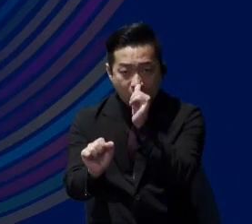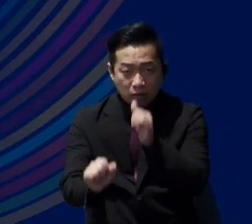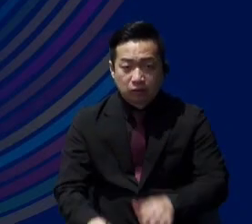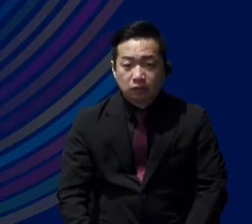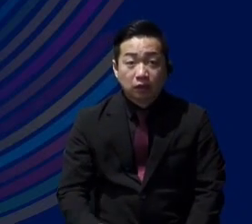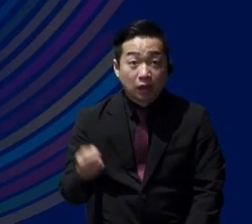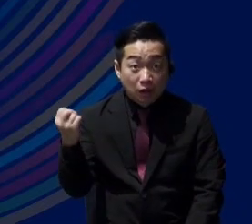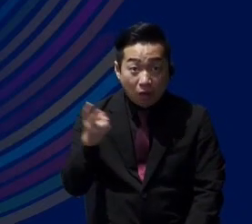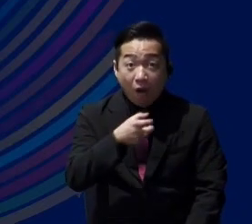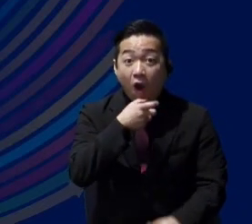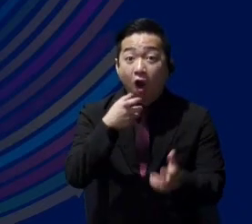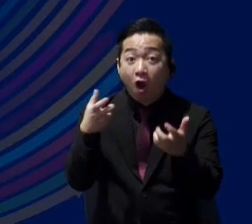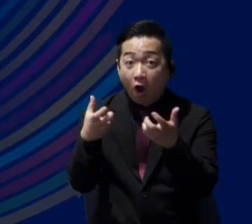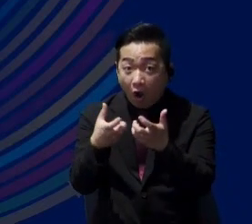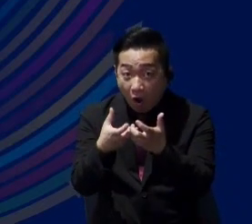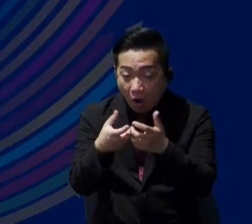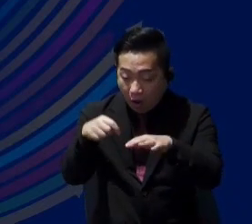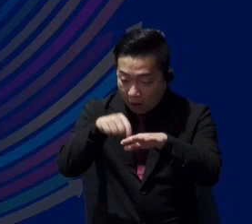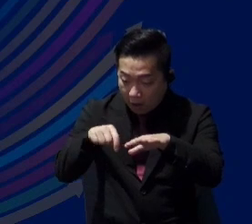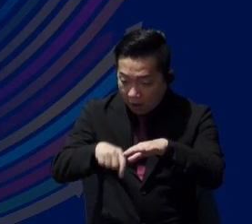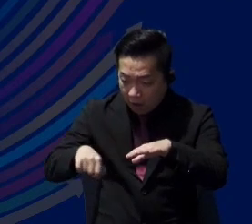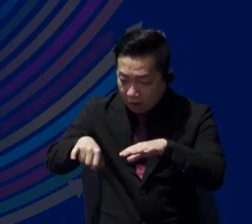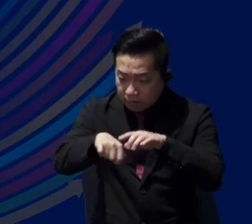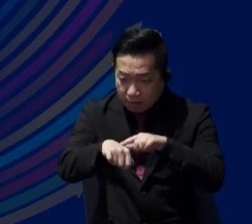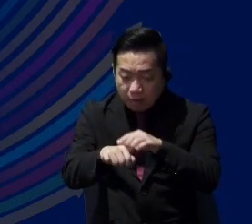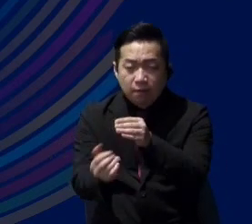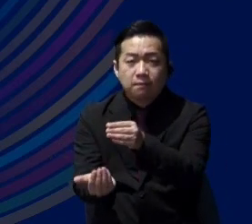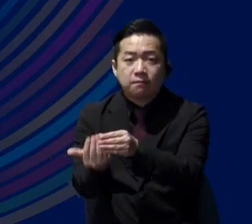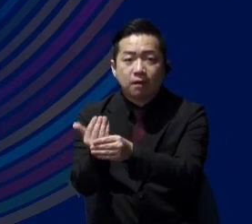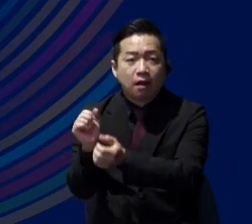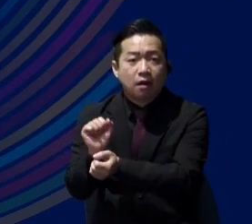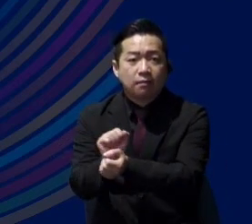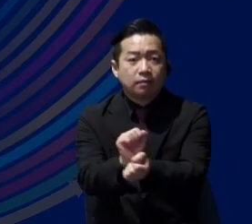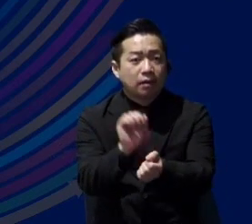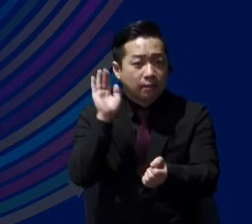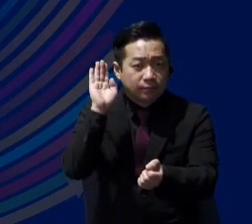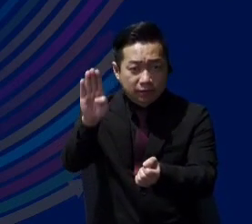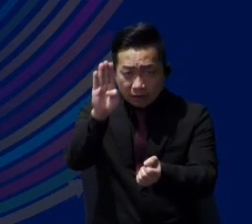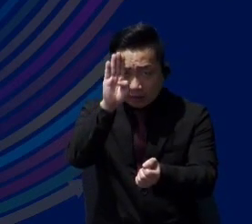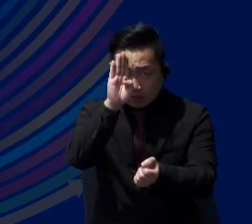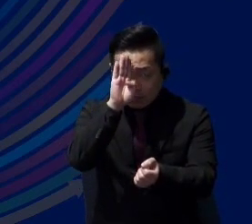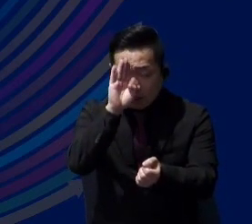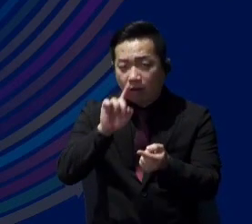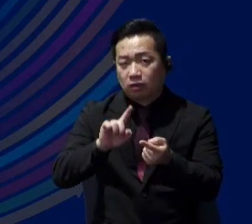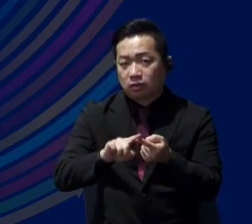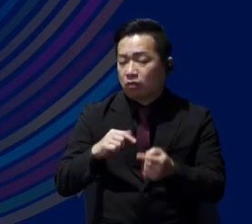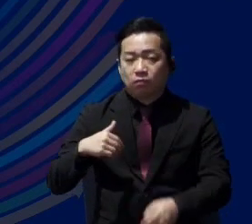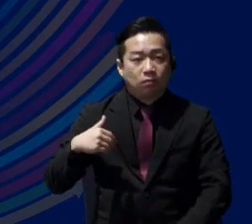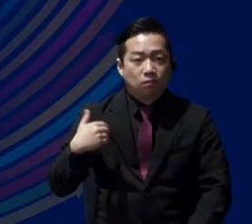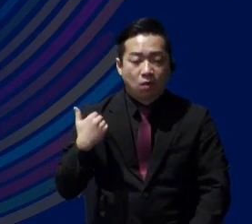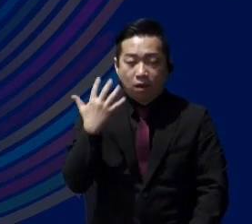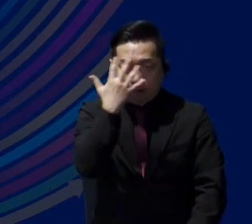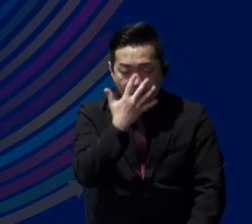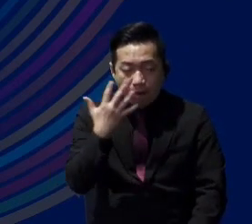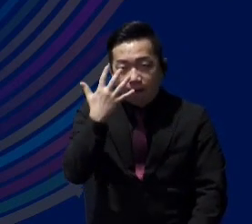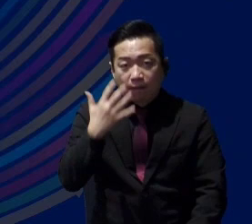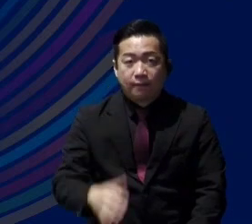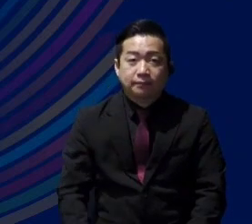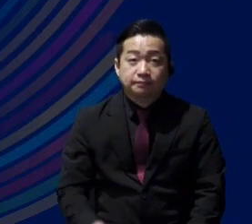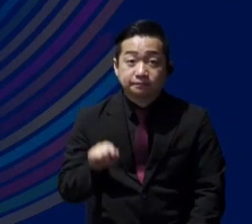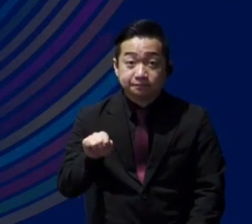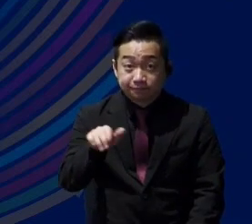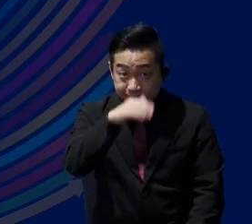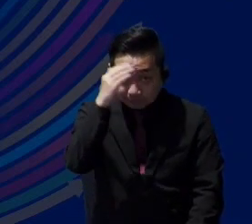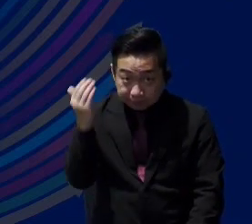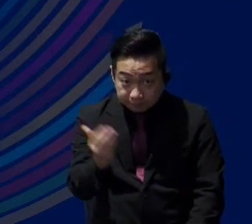future. But let's also look at the immense strain on global healthcare systems. It will lead to